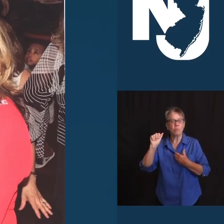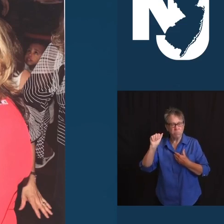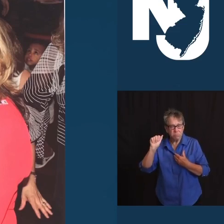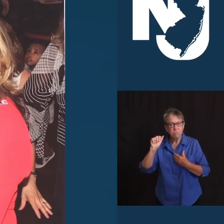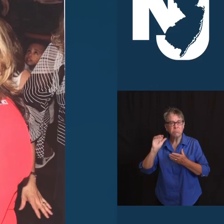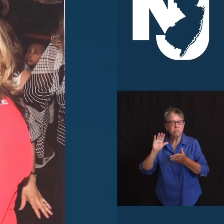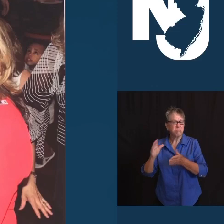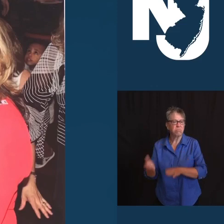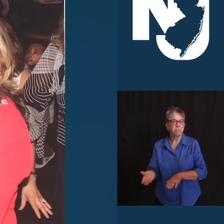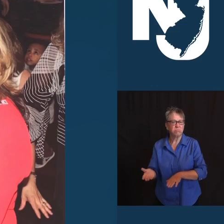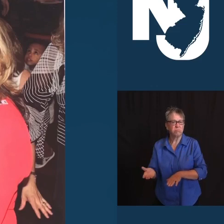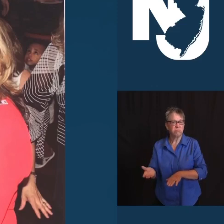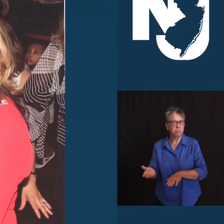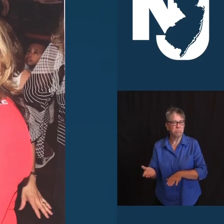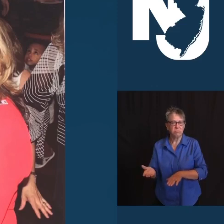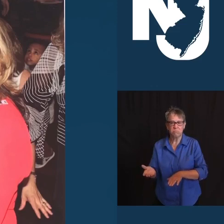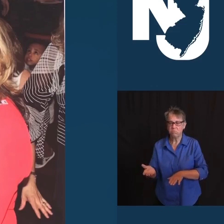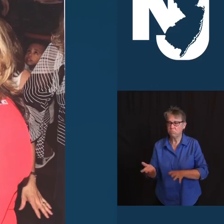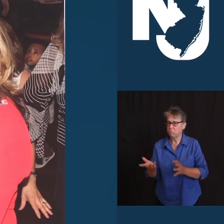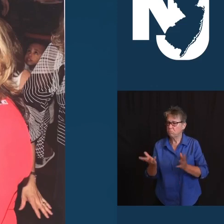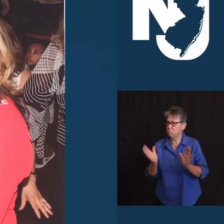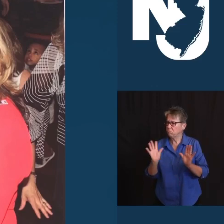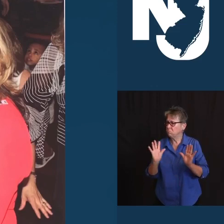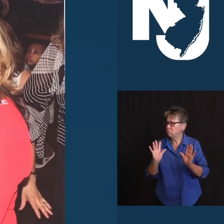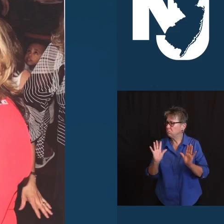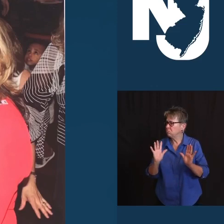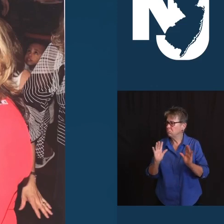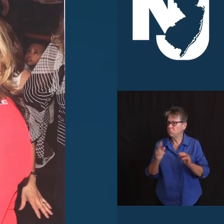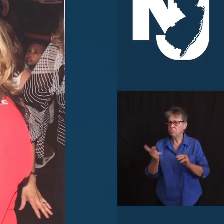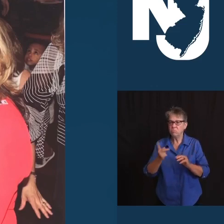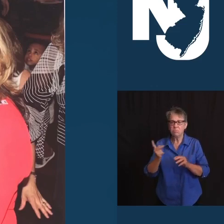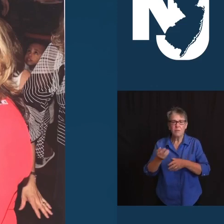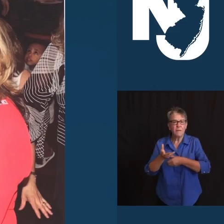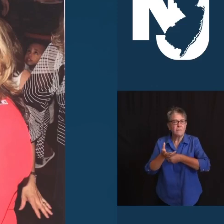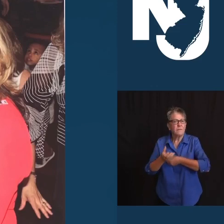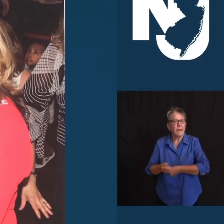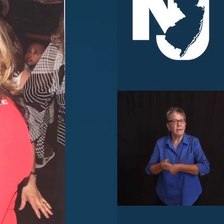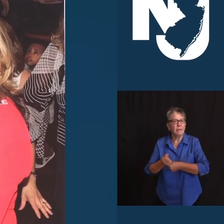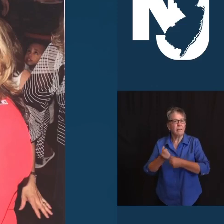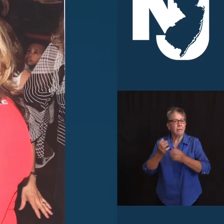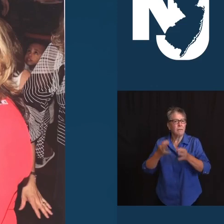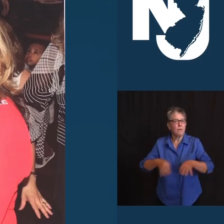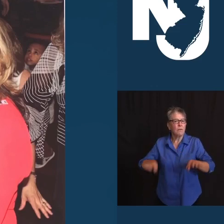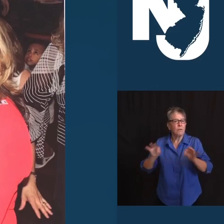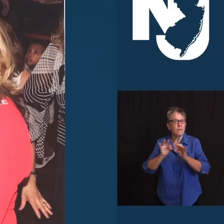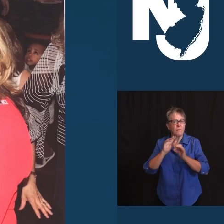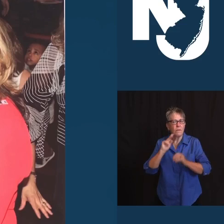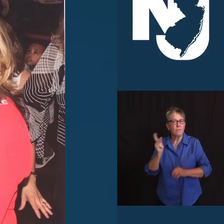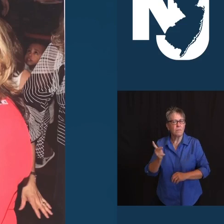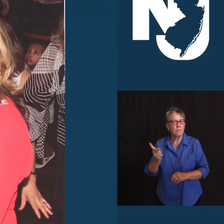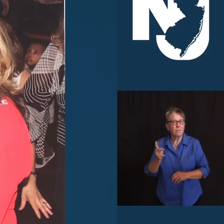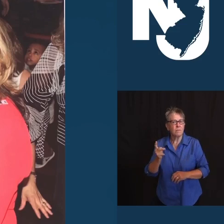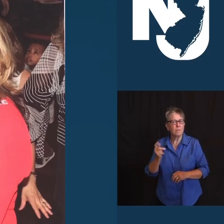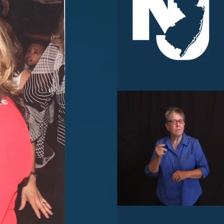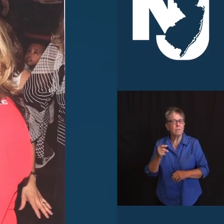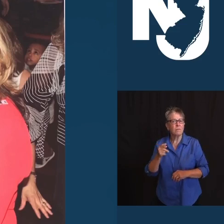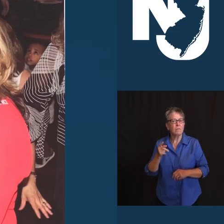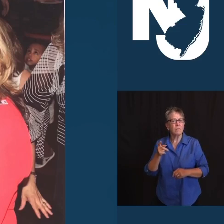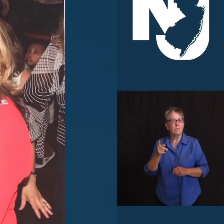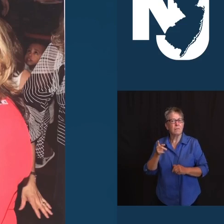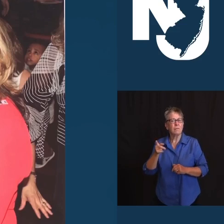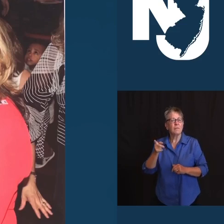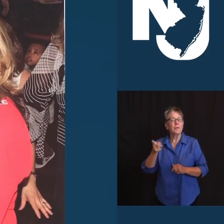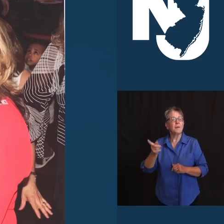deep faith, and a fighter, having bravely fought kidney disease for 25 years, yet never letting the challenges she